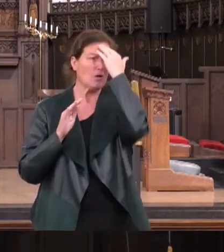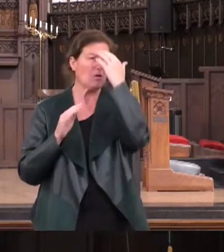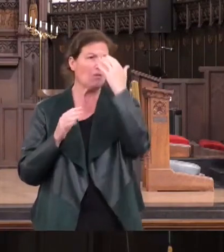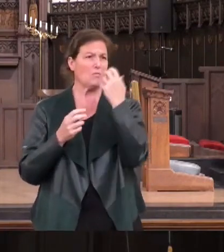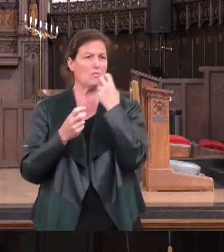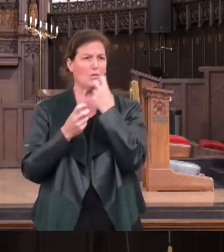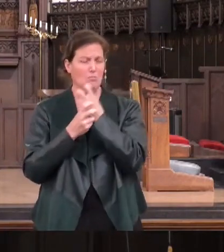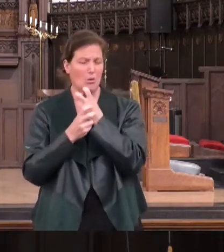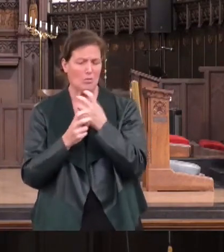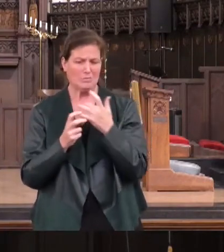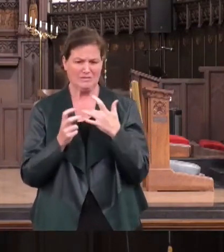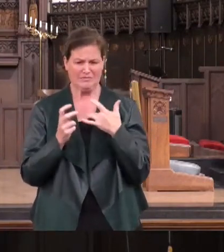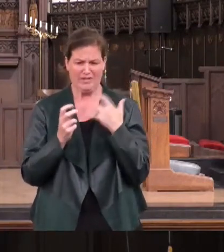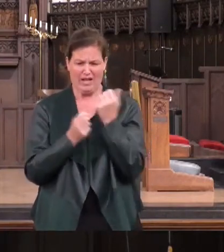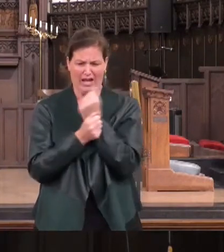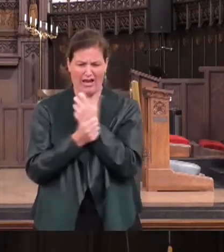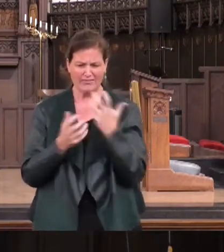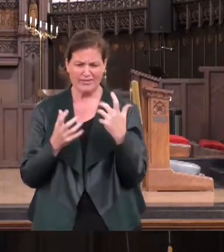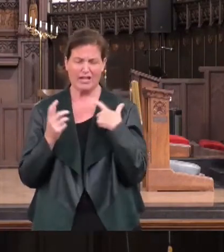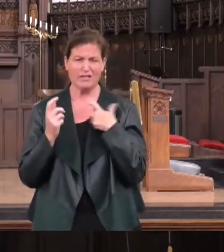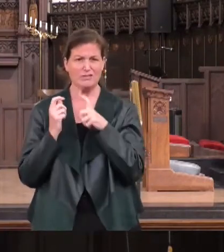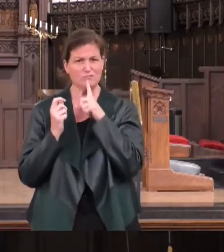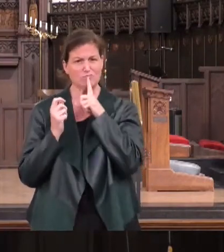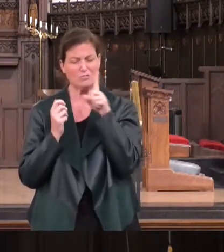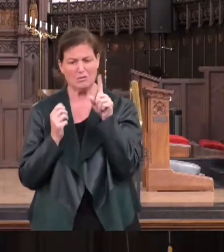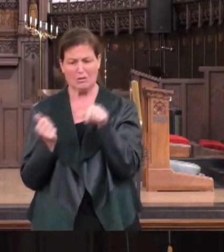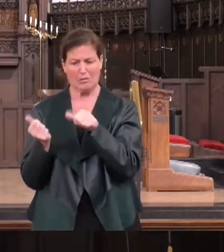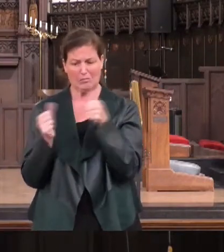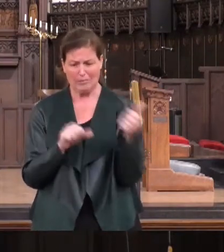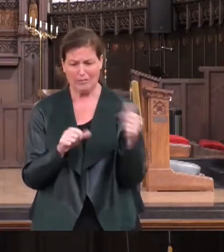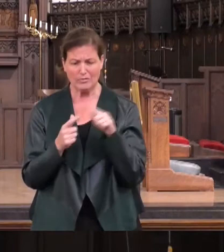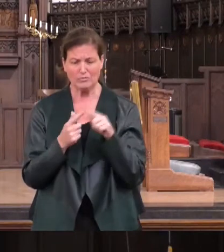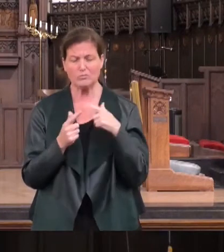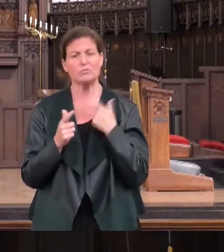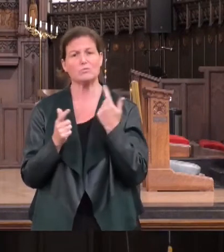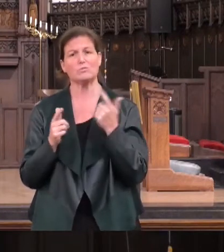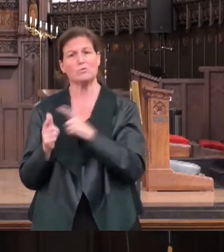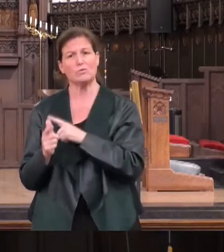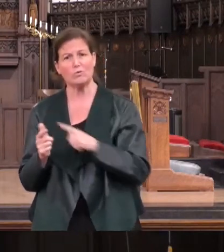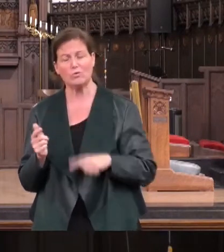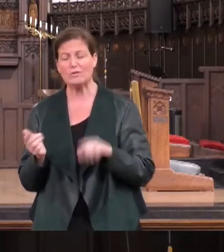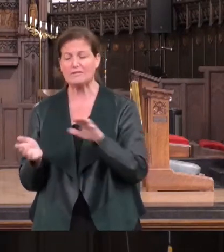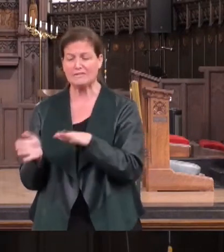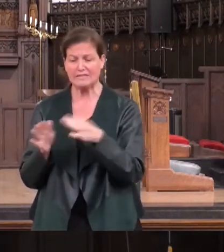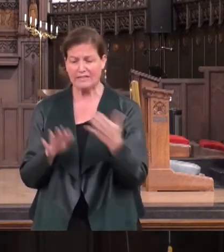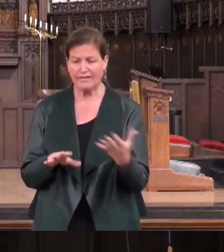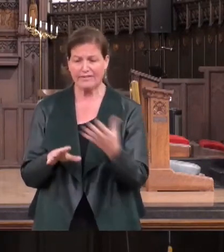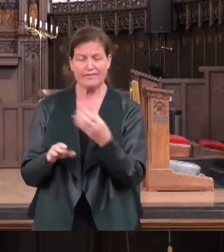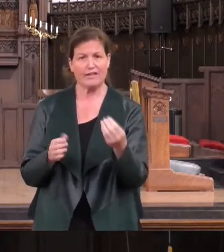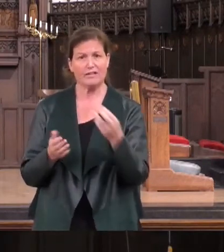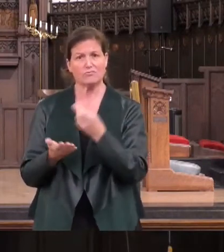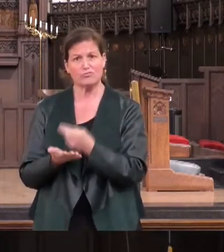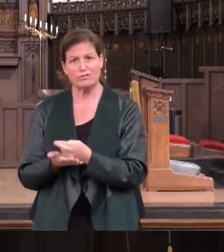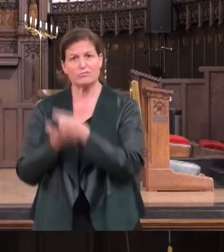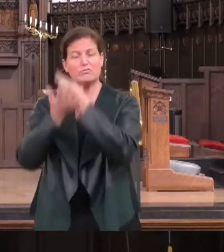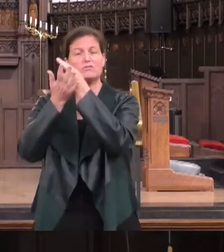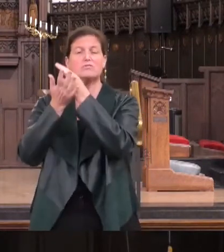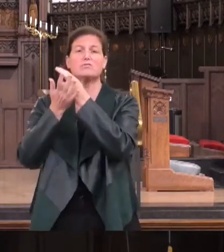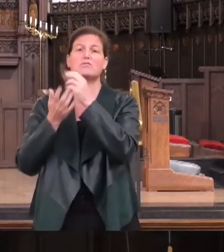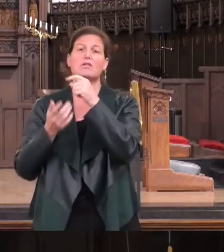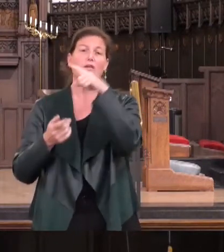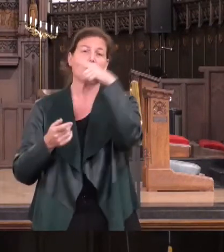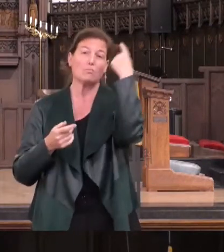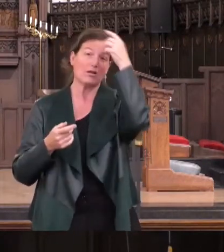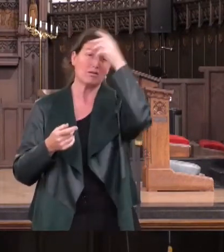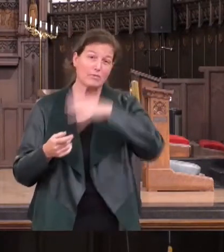and sinews that I had been truly baptized into the Lord's death and resurrection. With them, the black men and